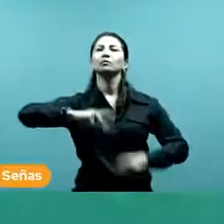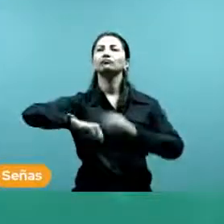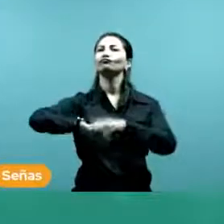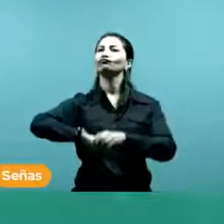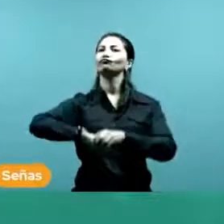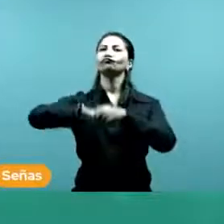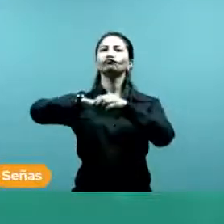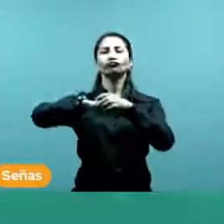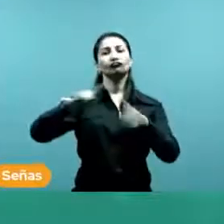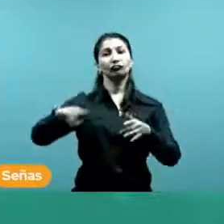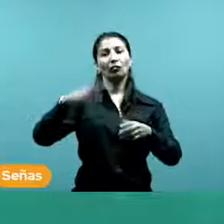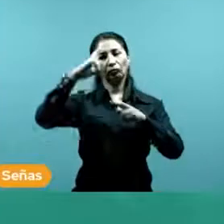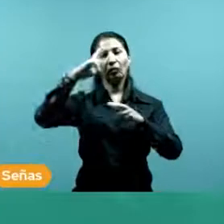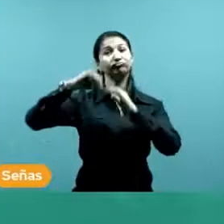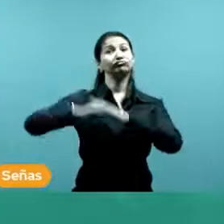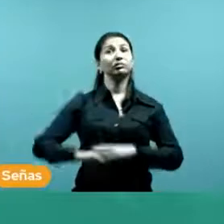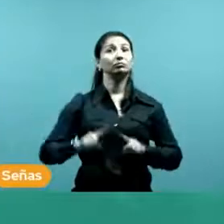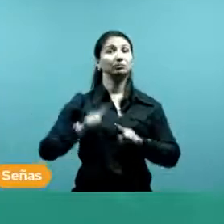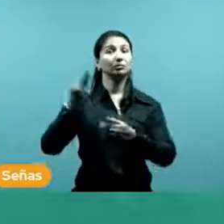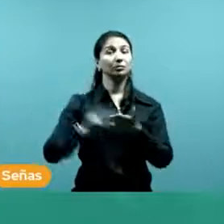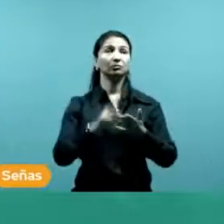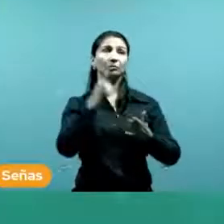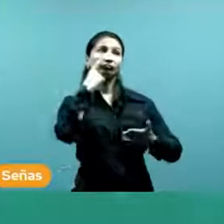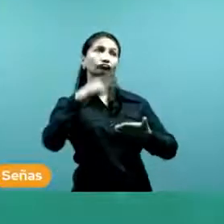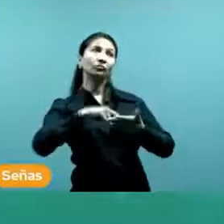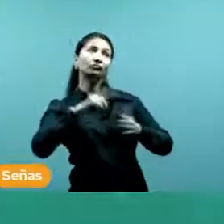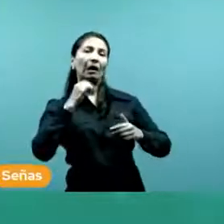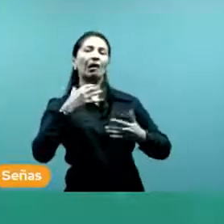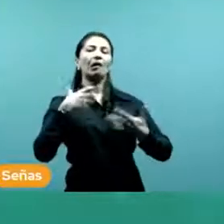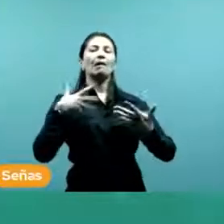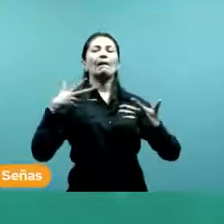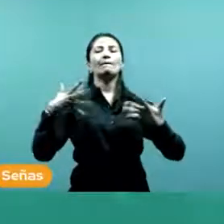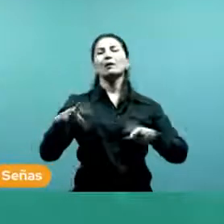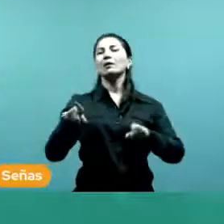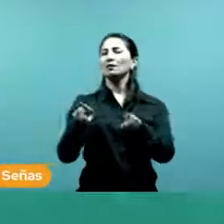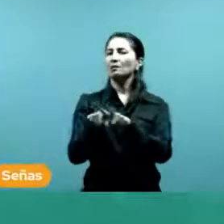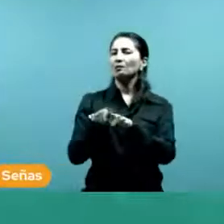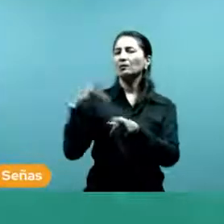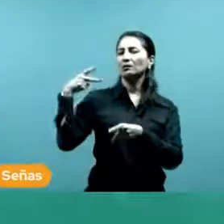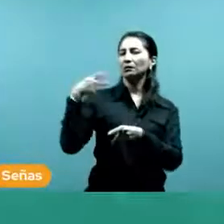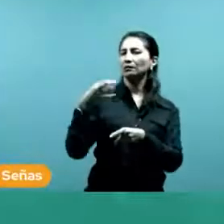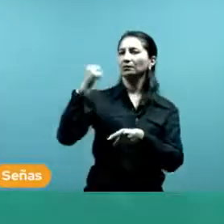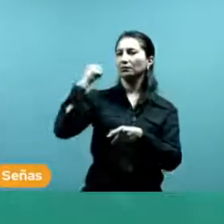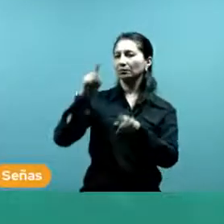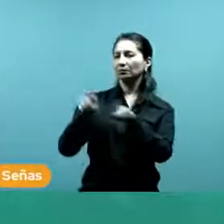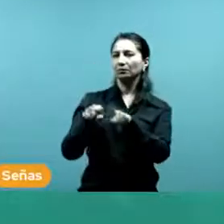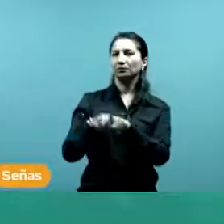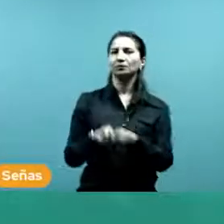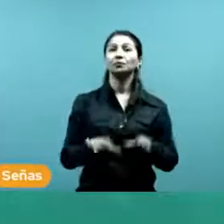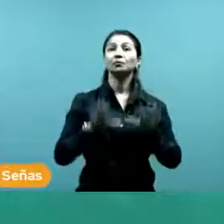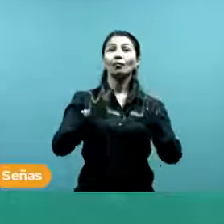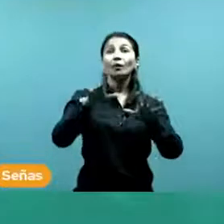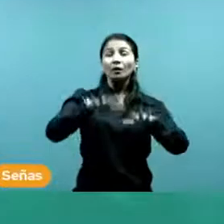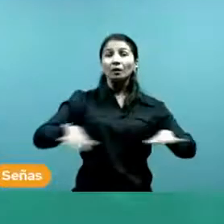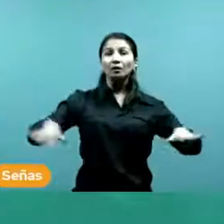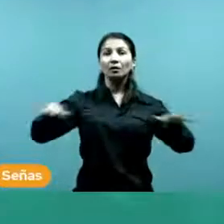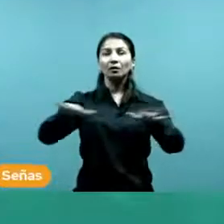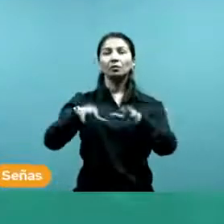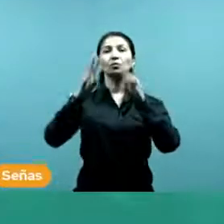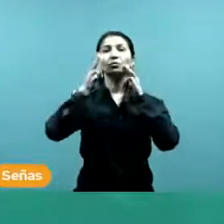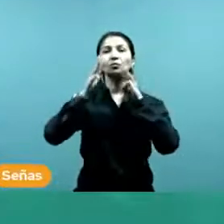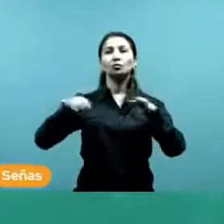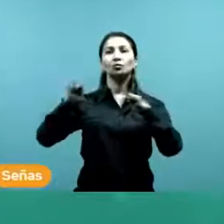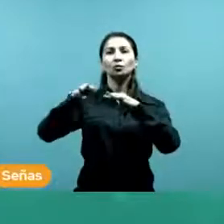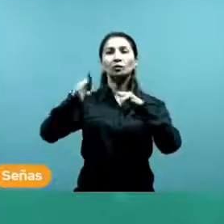humanos. And again, a picture of our new educational center. Just before the